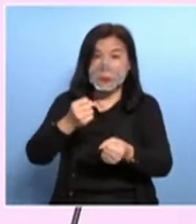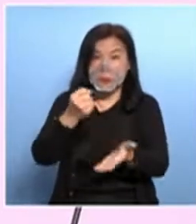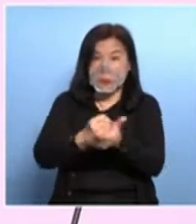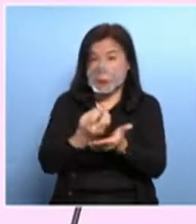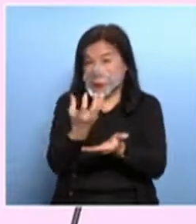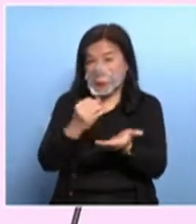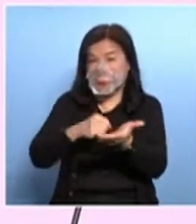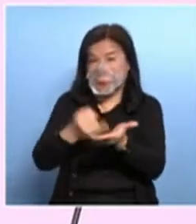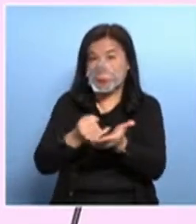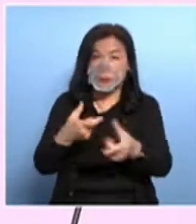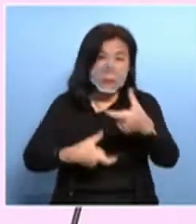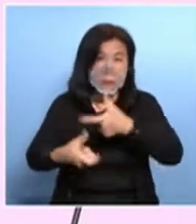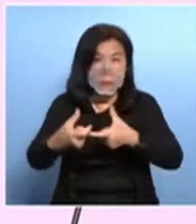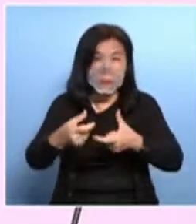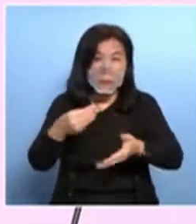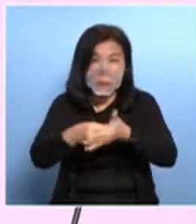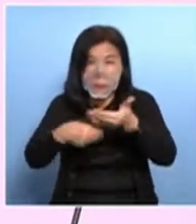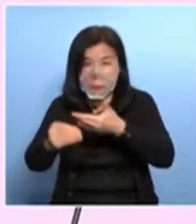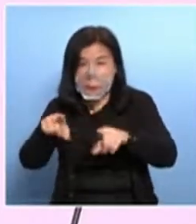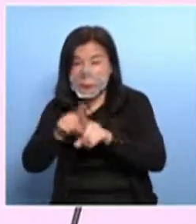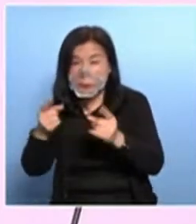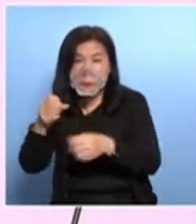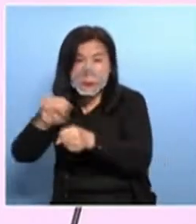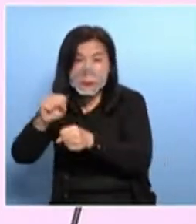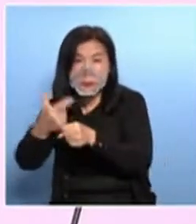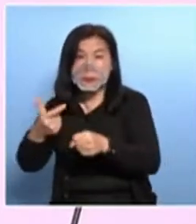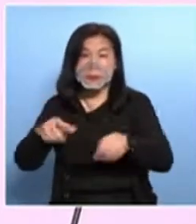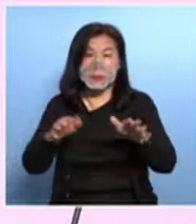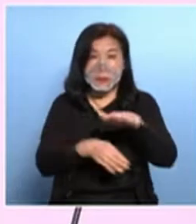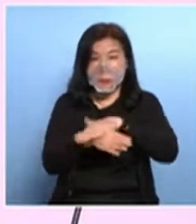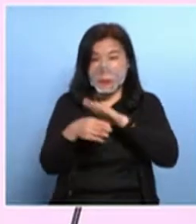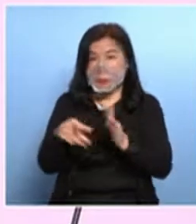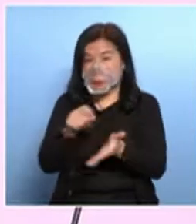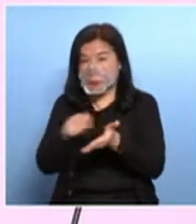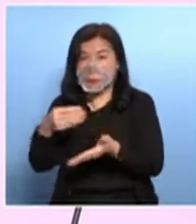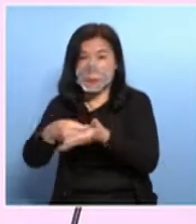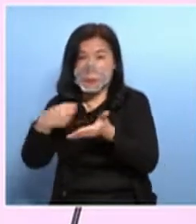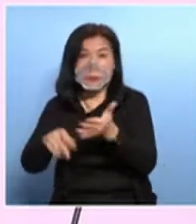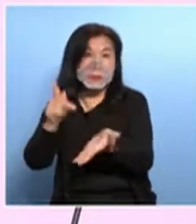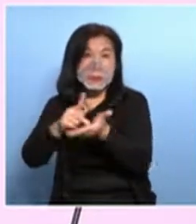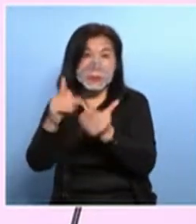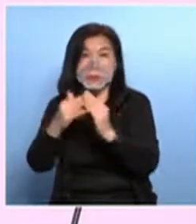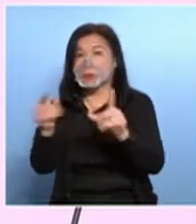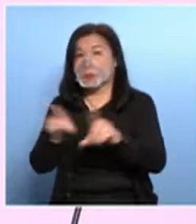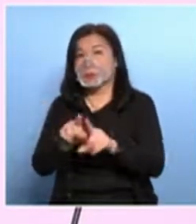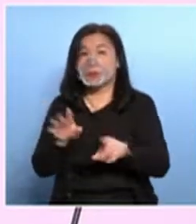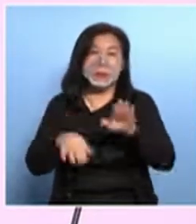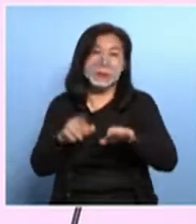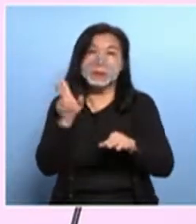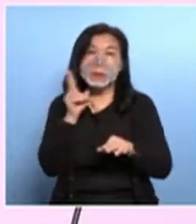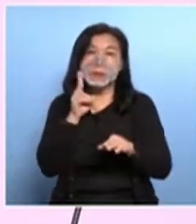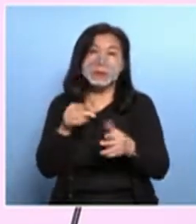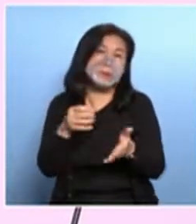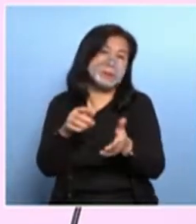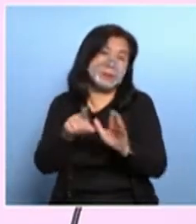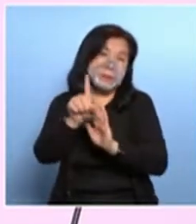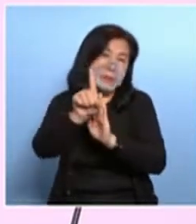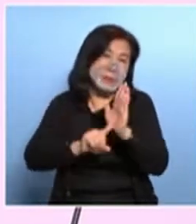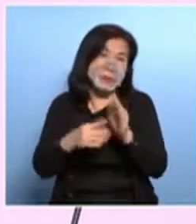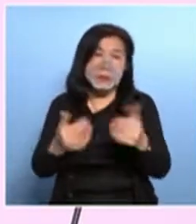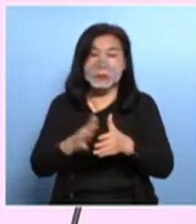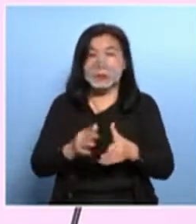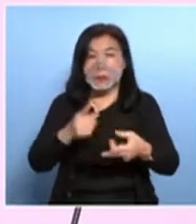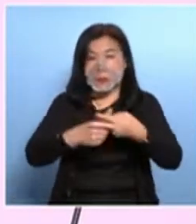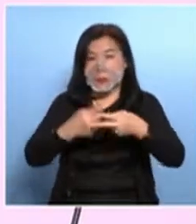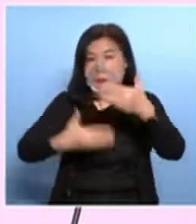November 2020, there was a visible rebound in transaction activities last year. Yet prices and rentals of office space were